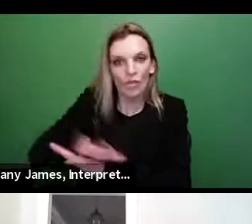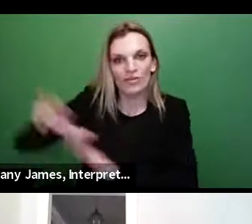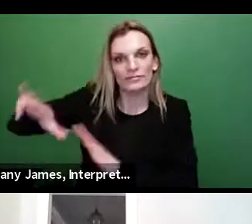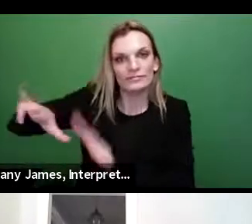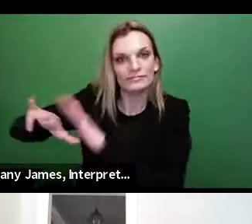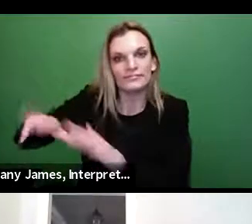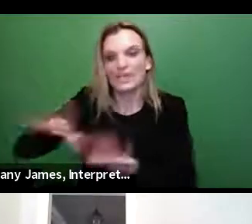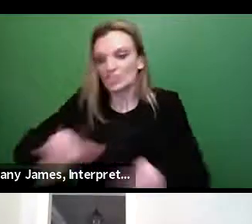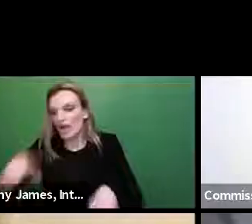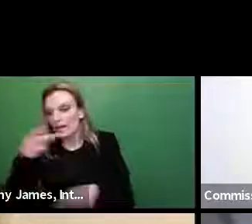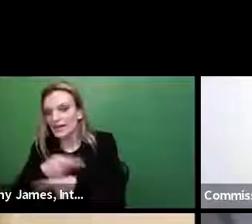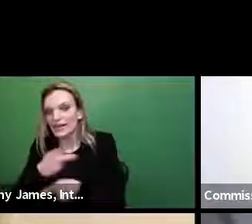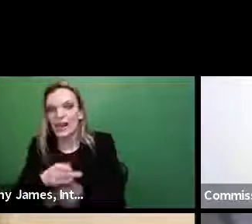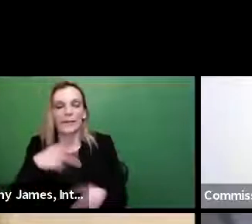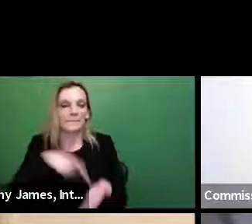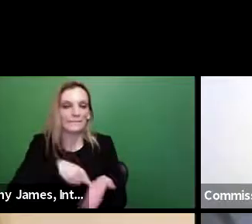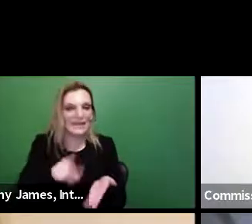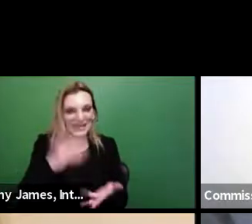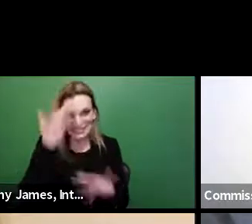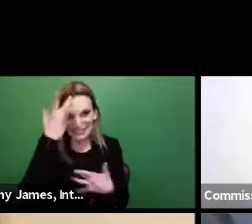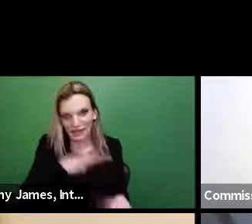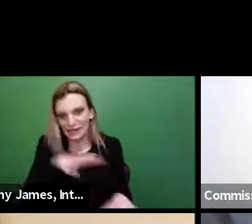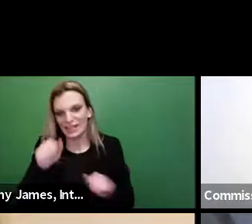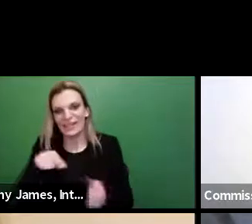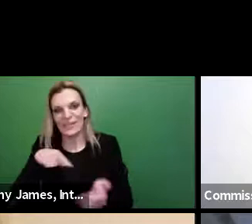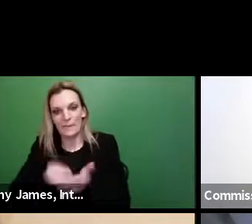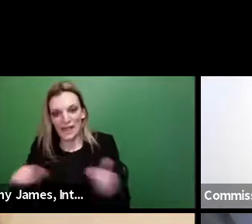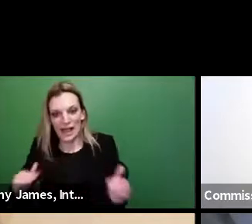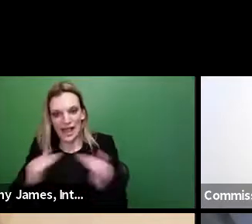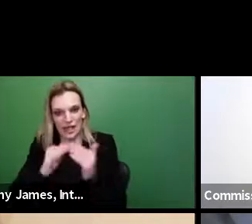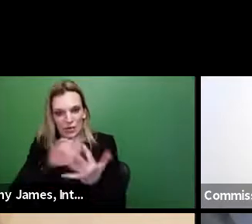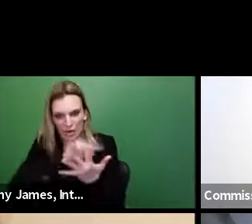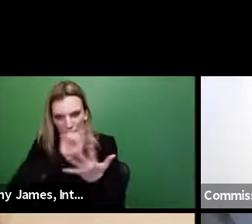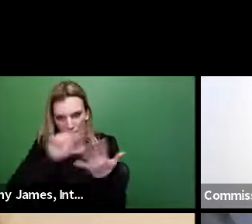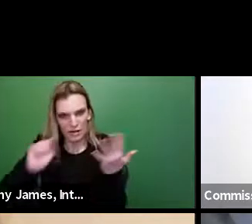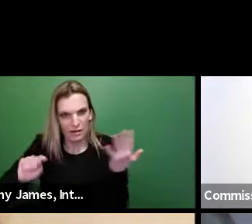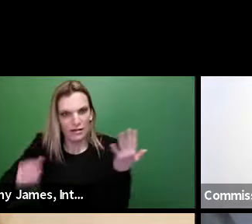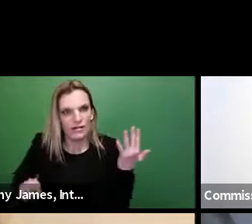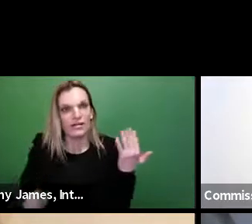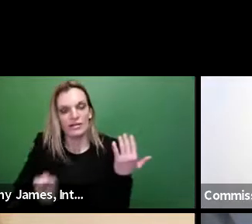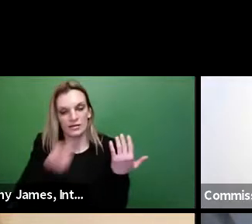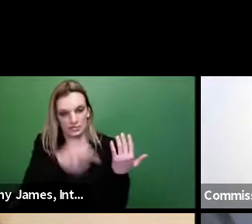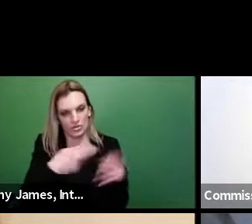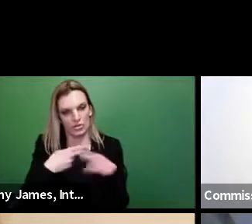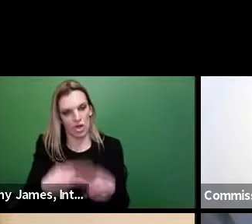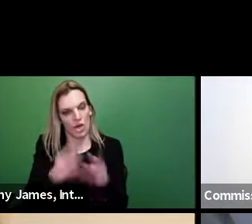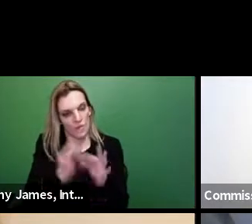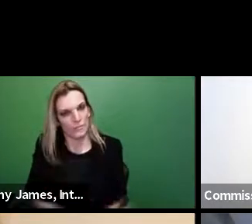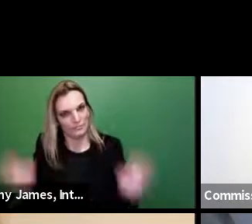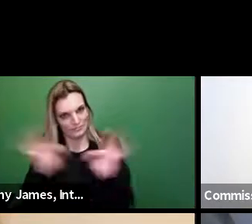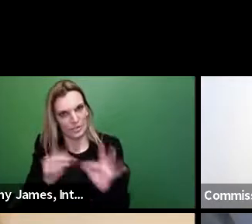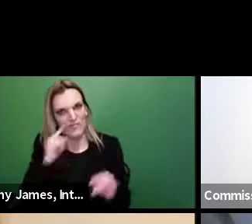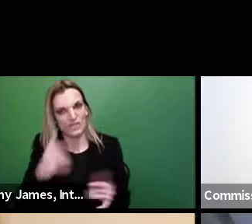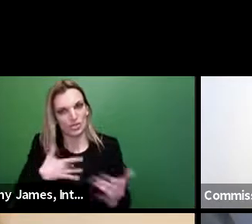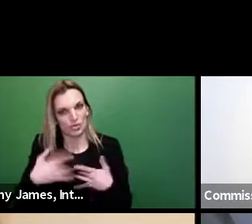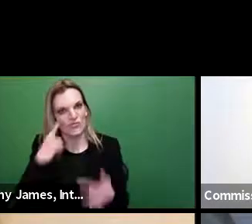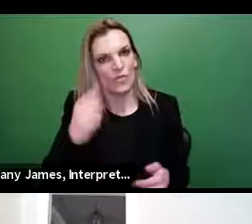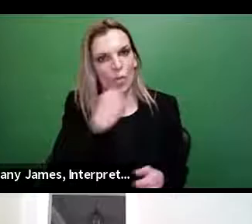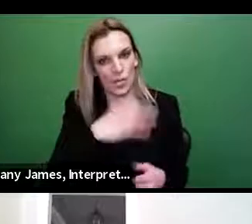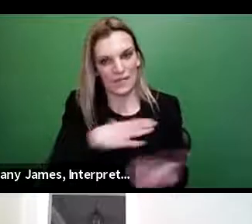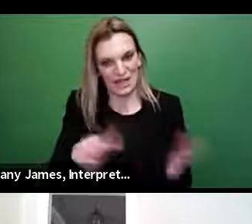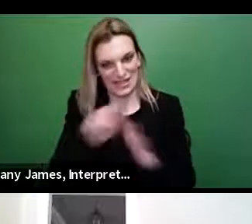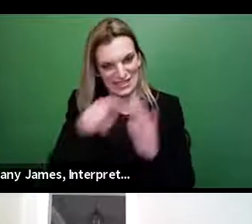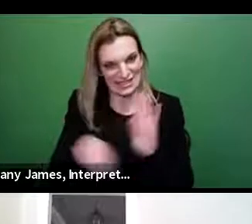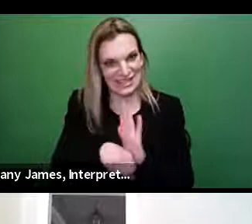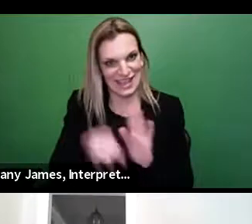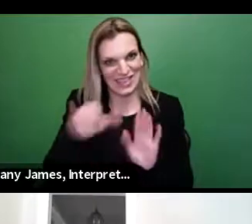paid parental leave, pay equity, all of those were consistently ranked the highest as matters of concerns for women in the state. And that was